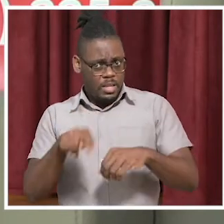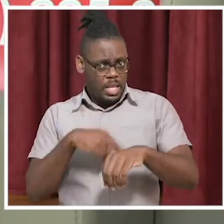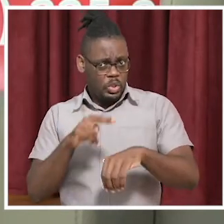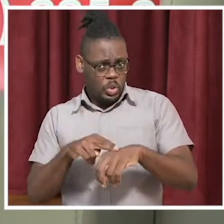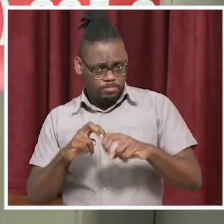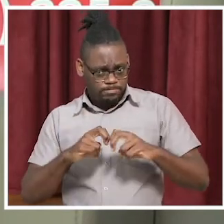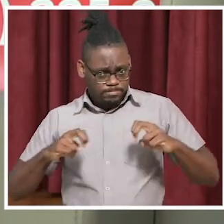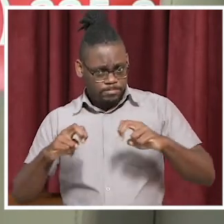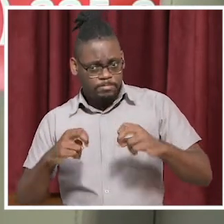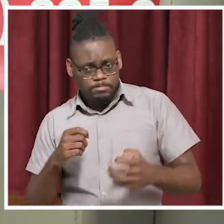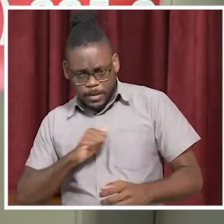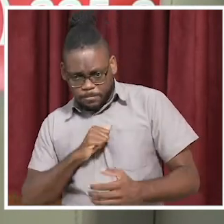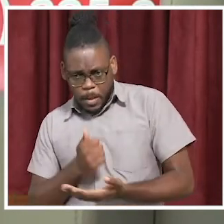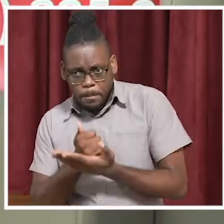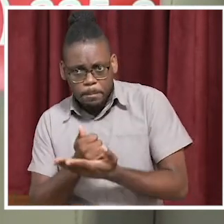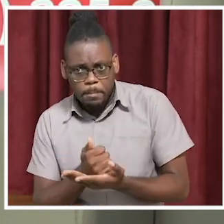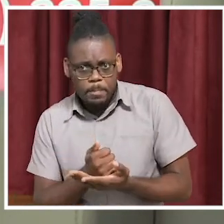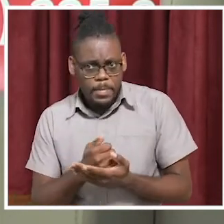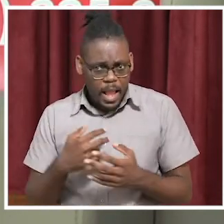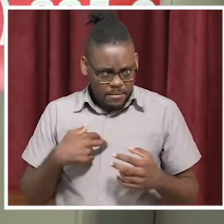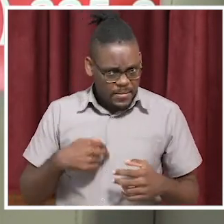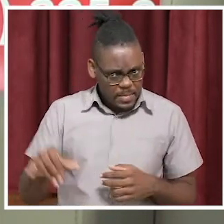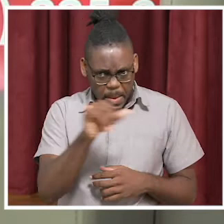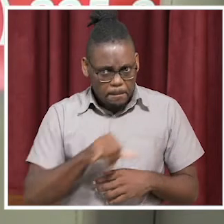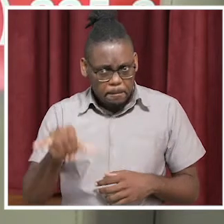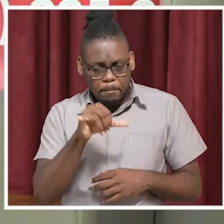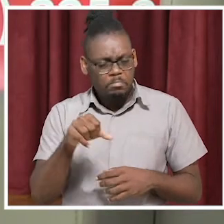www.ncshl.co.tt. You can also contact us via phone at